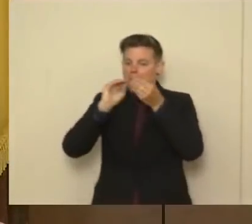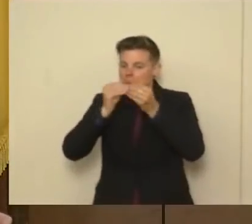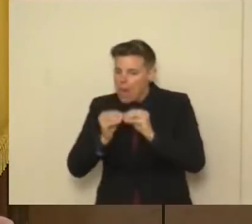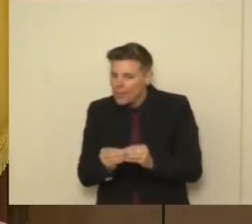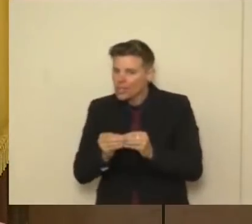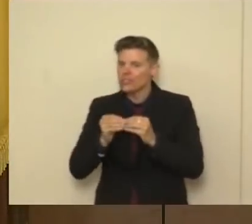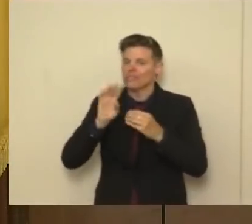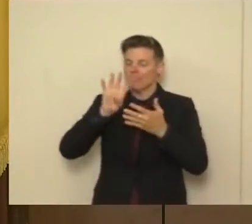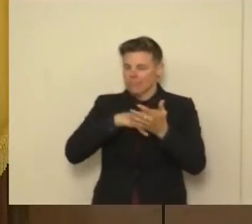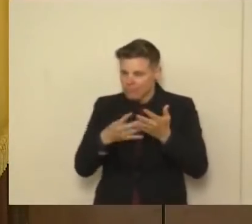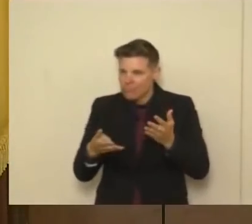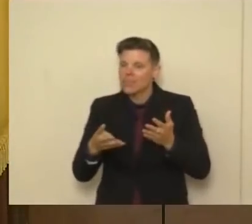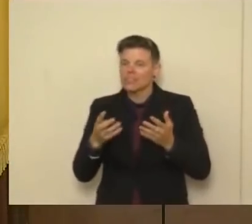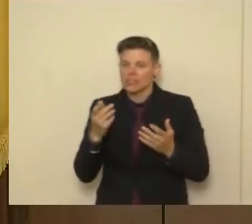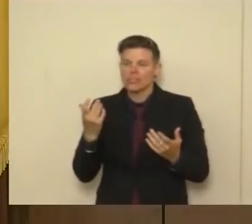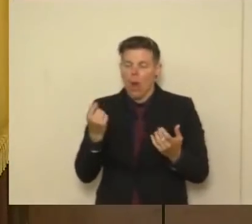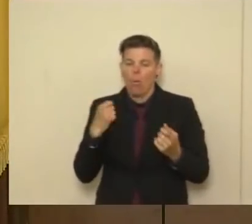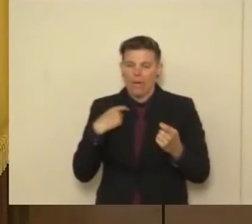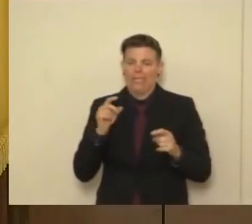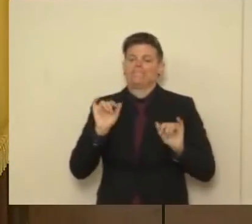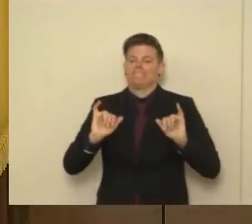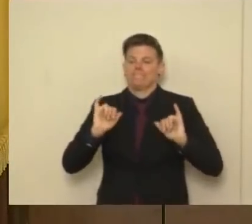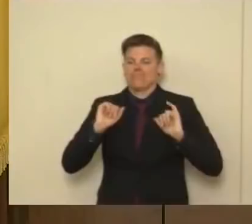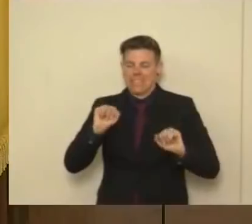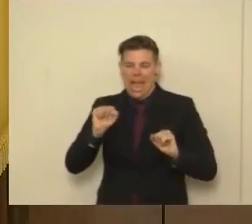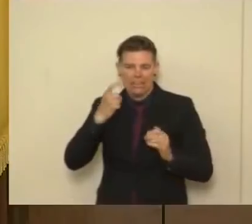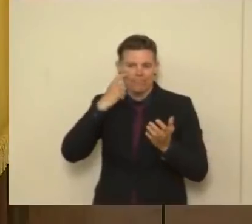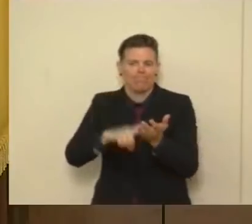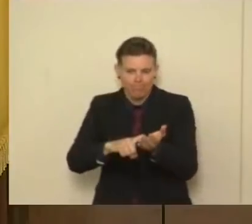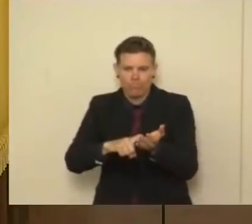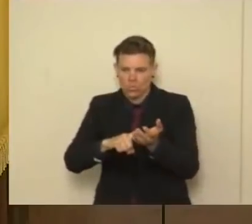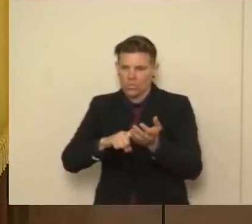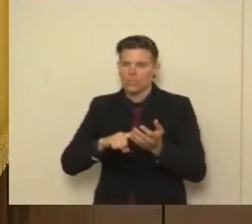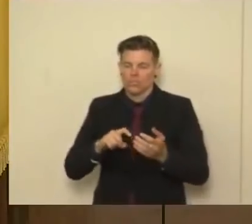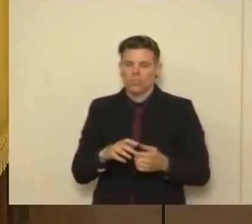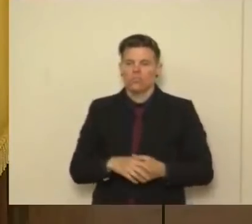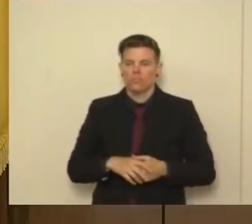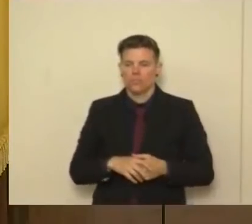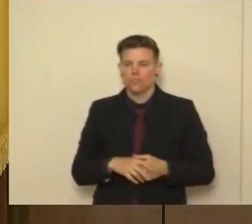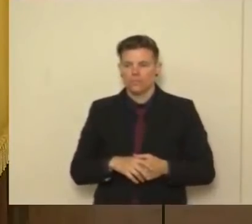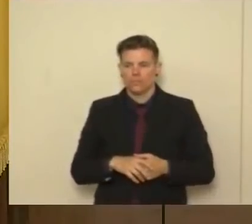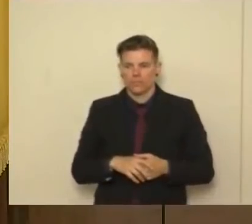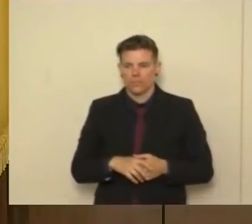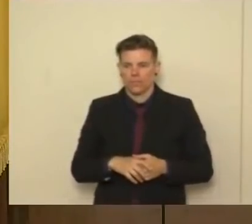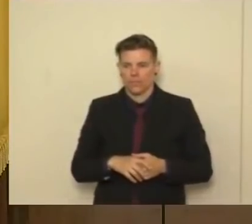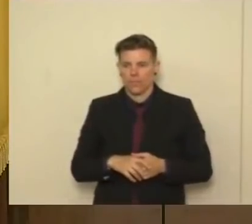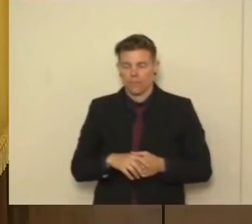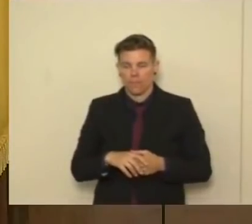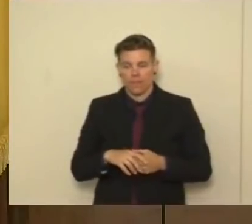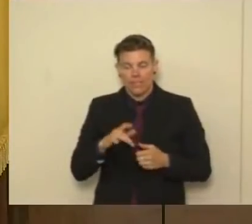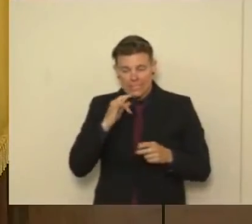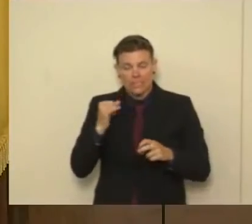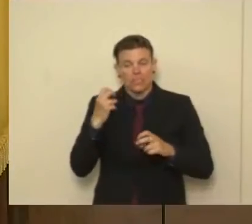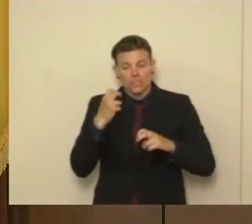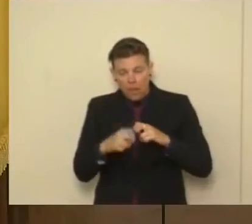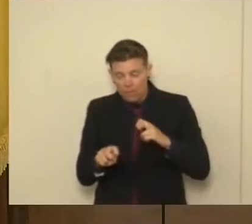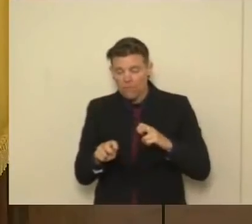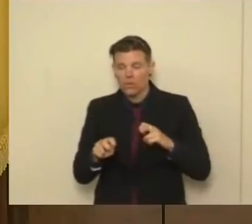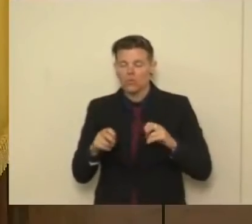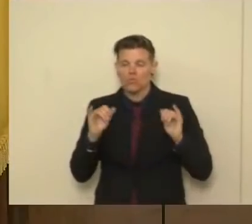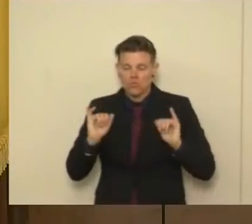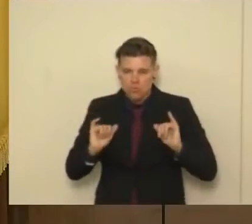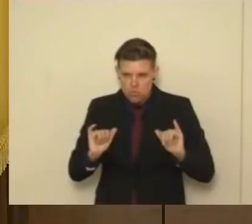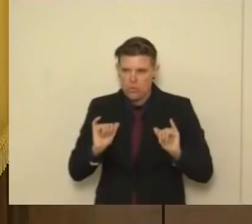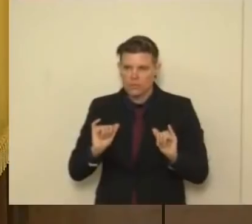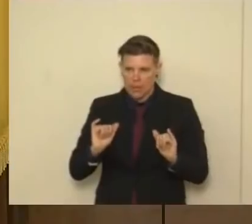you can do something about your outbreaks has caused a real strain as we see an uptick in testing supplies all across